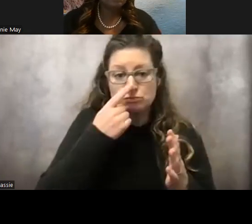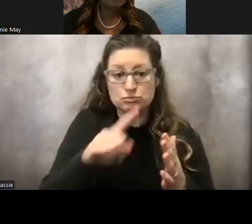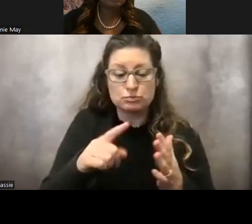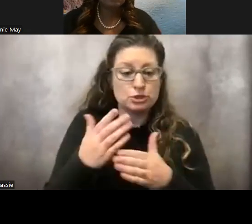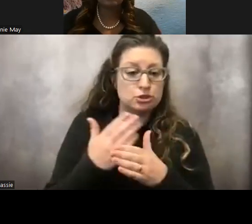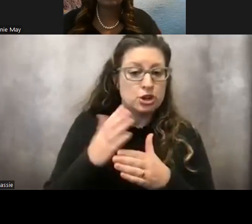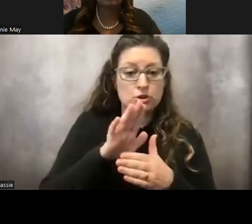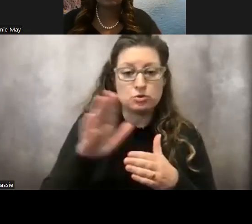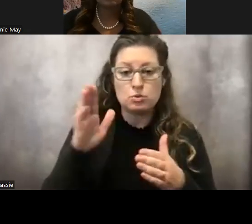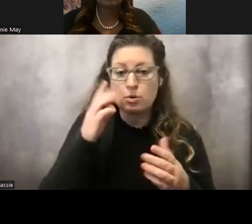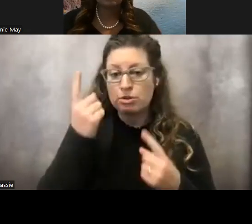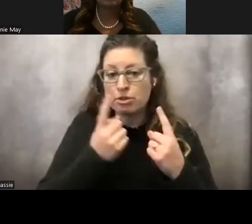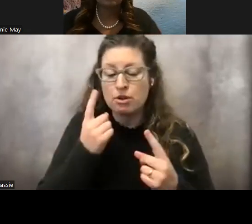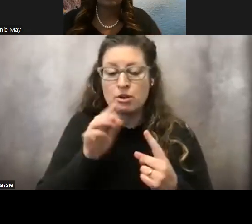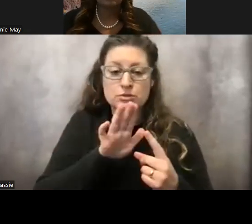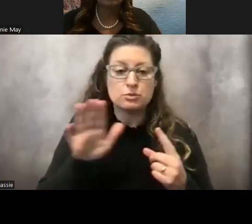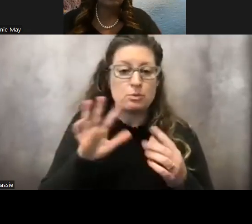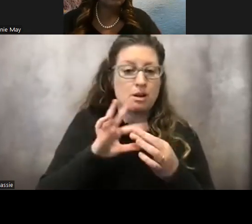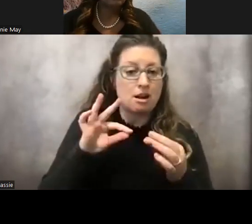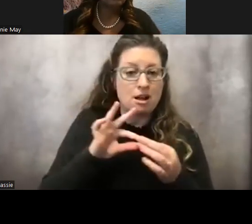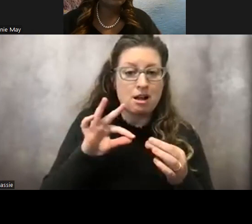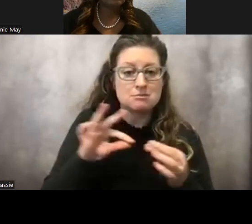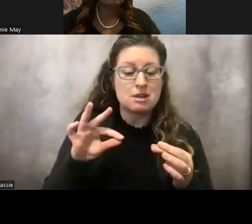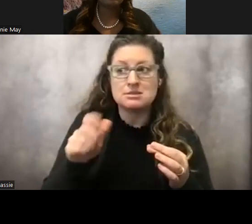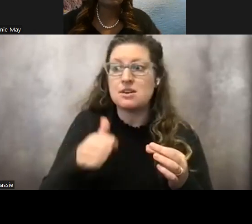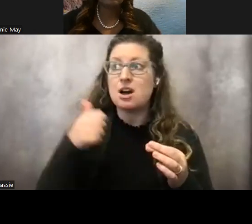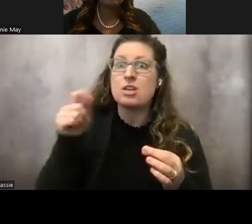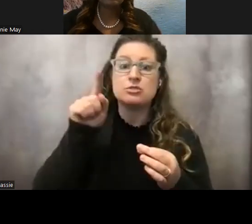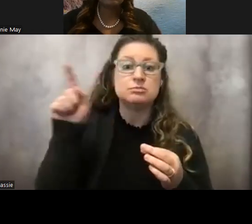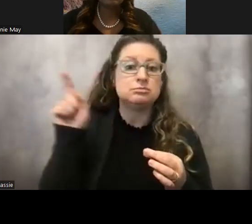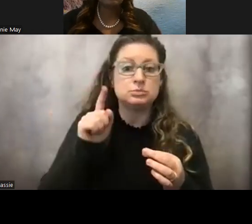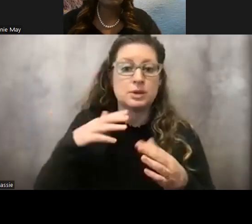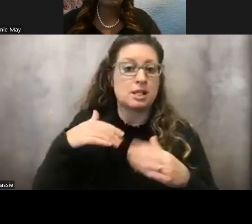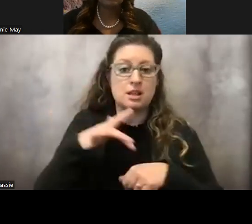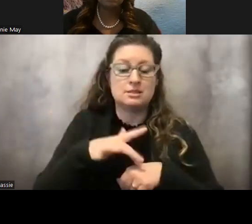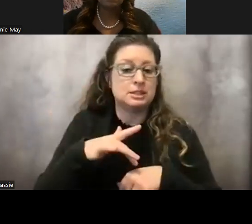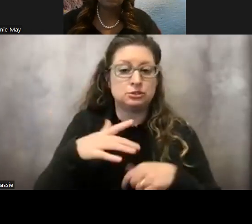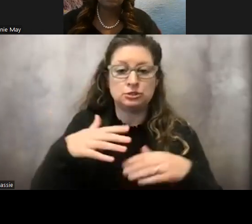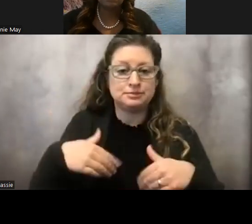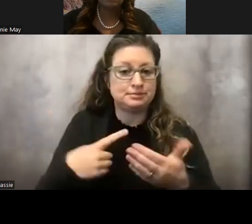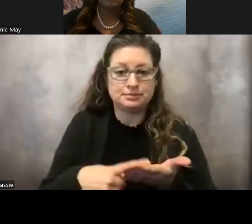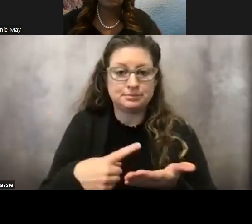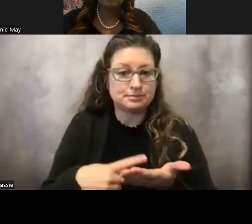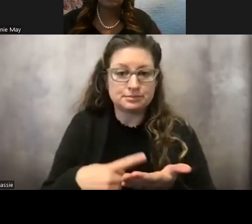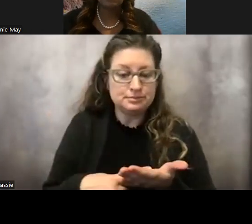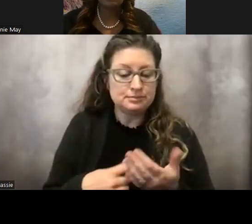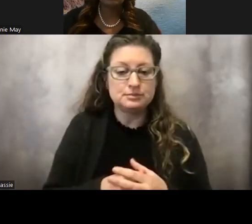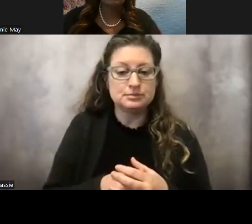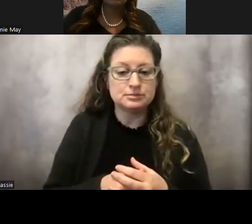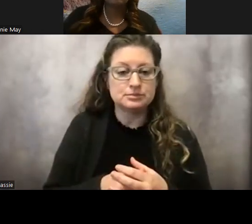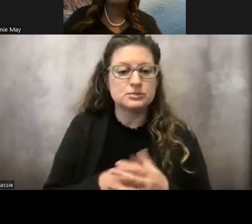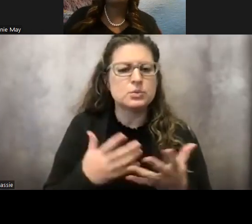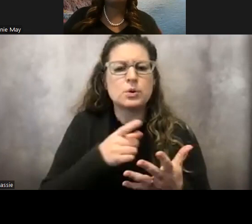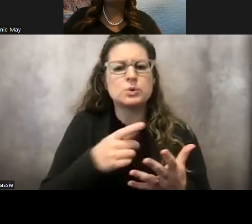their thoughts and comments, things that maybe we haven't touched on, that you feel are important in terms of caring